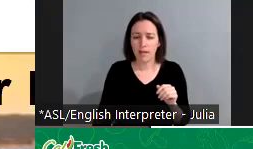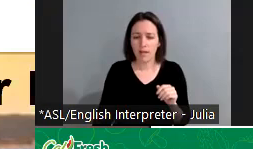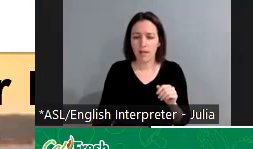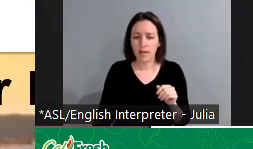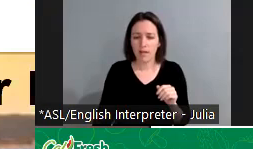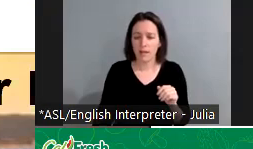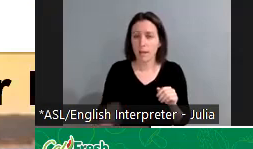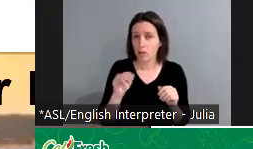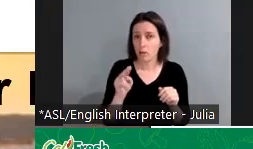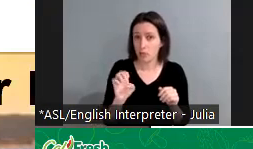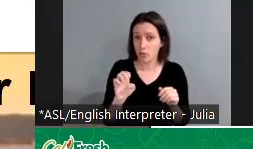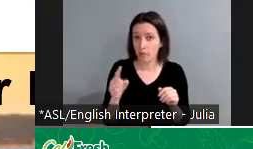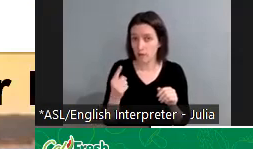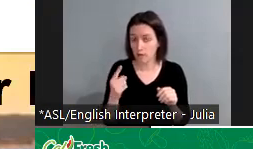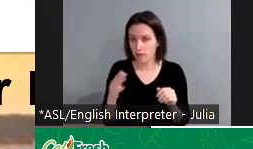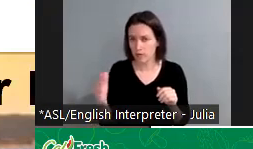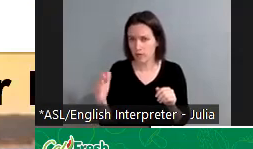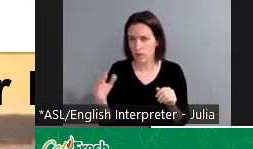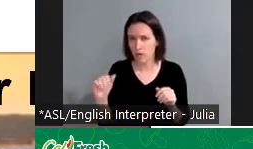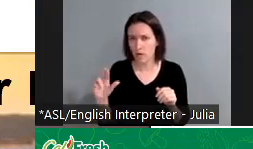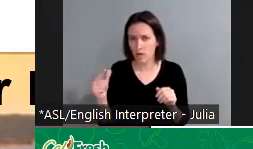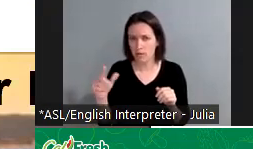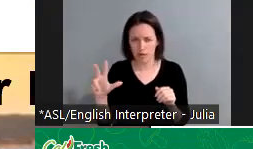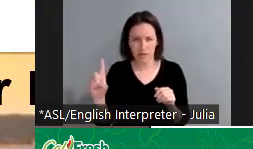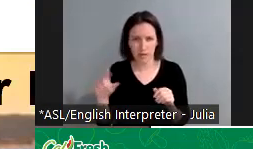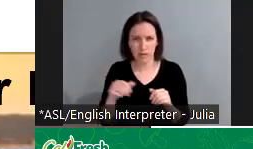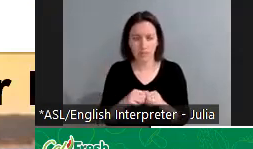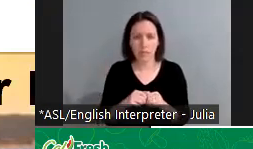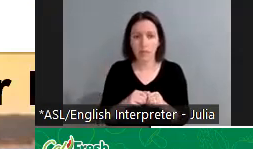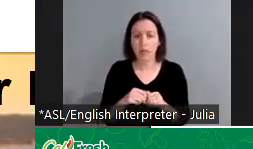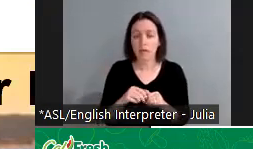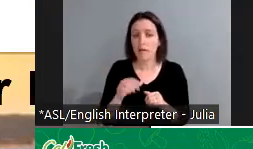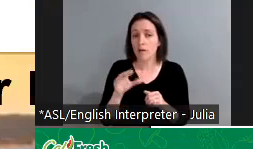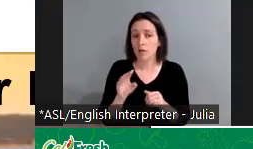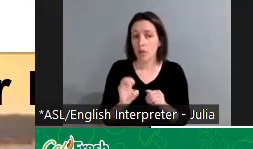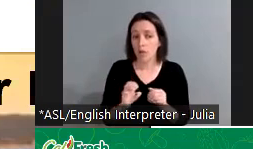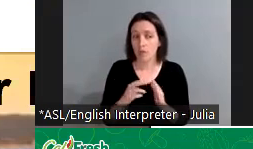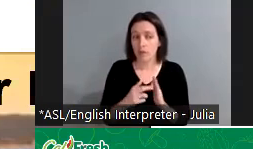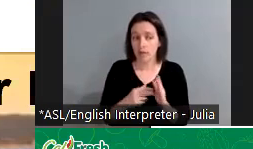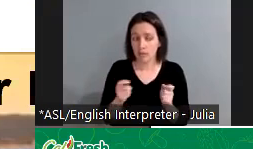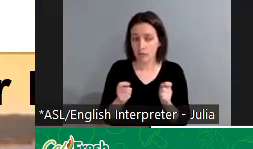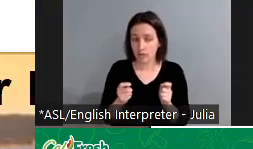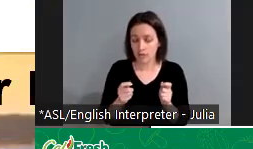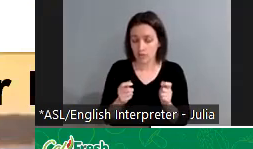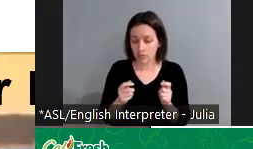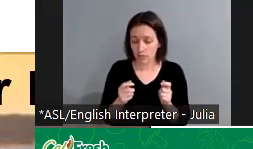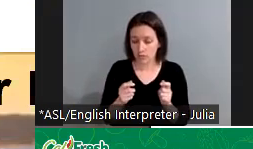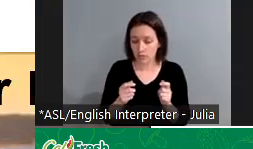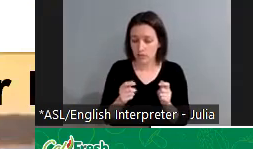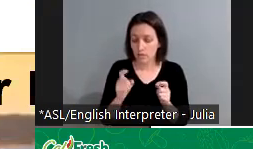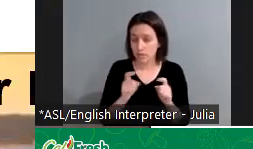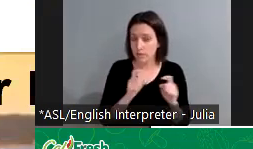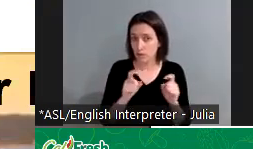31st. The Code of Federal Regulations requires that benefits be issued out to households 7